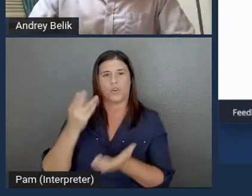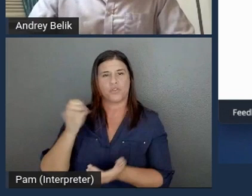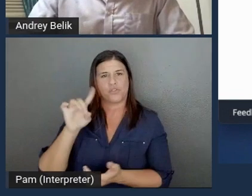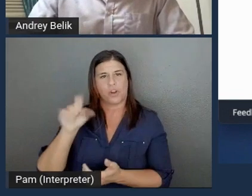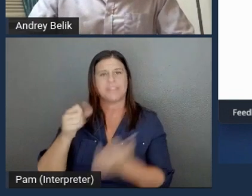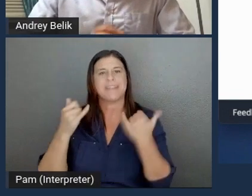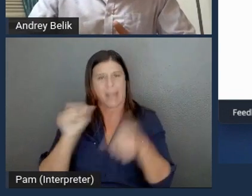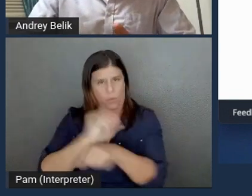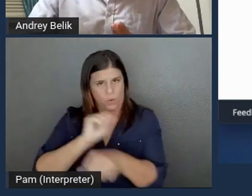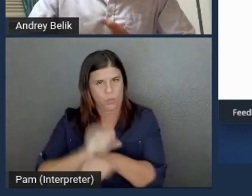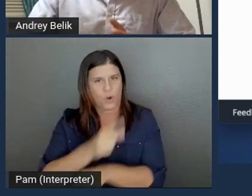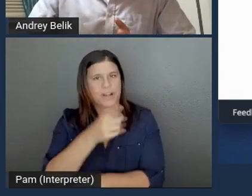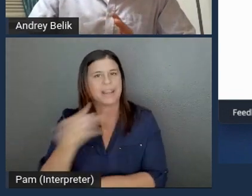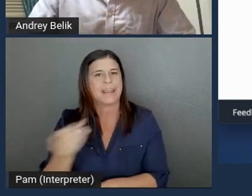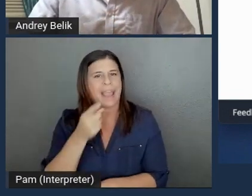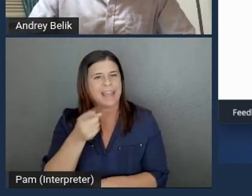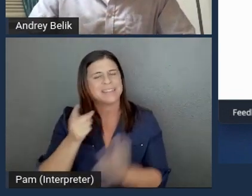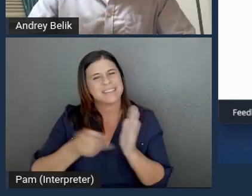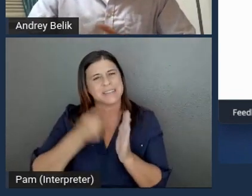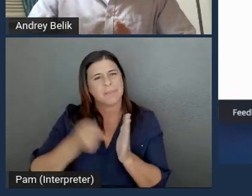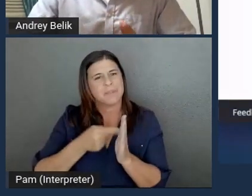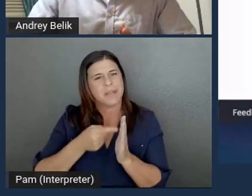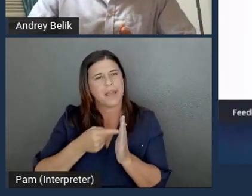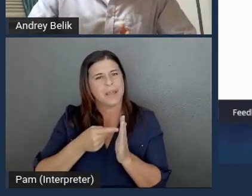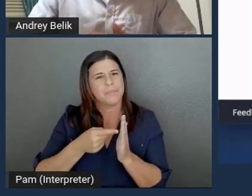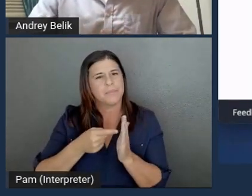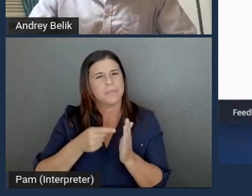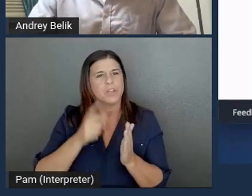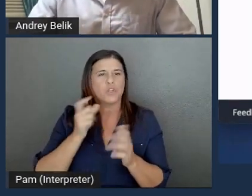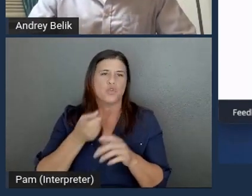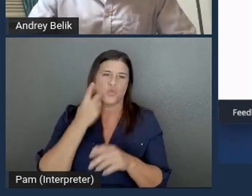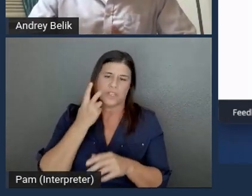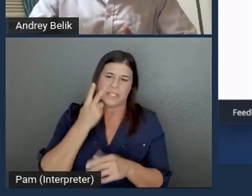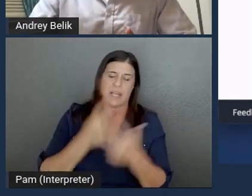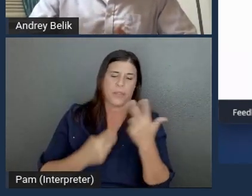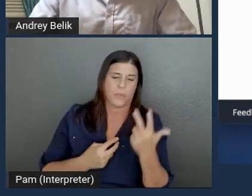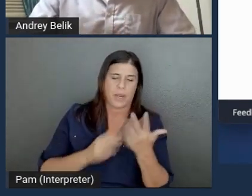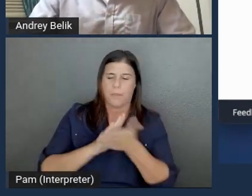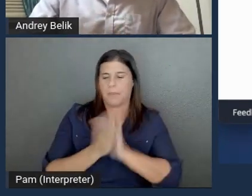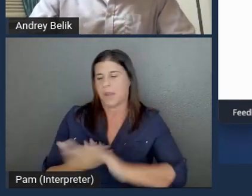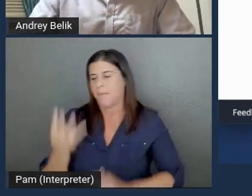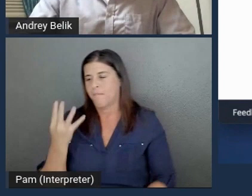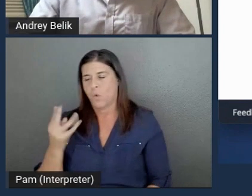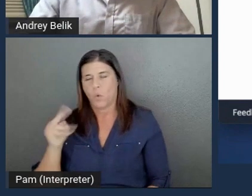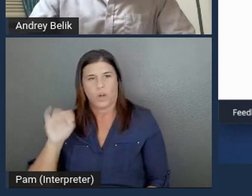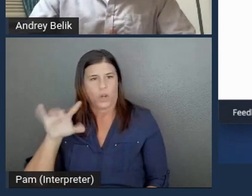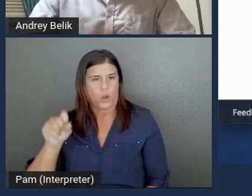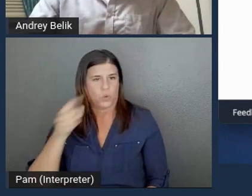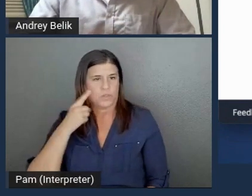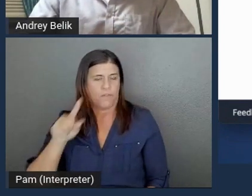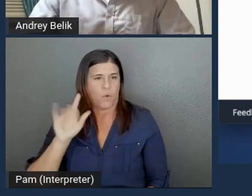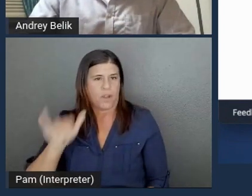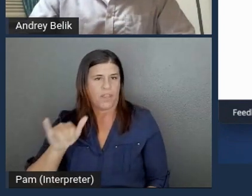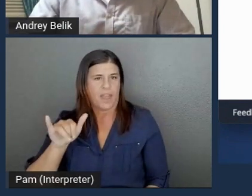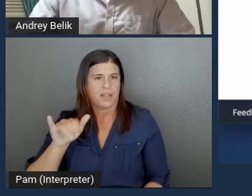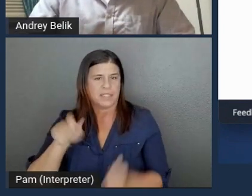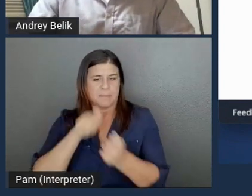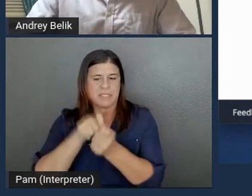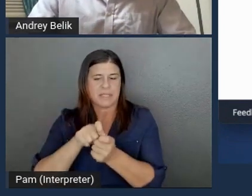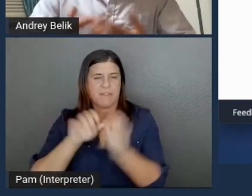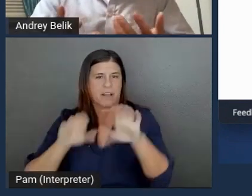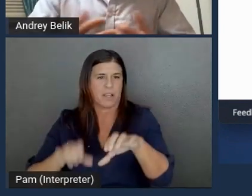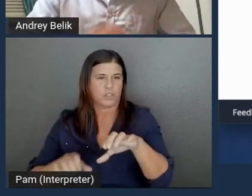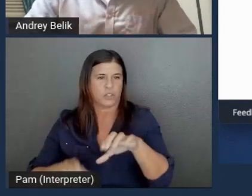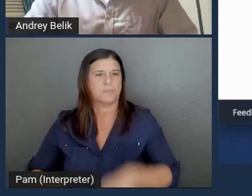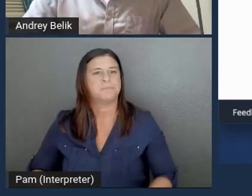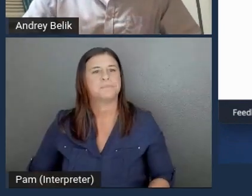working, and in some time we should be able to get from 3 to 4 nodes for this particular cluster. So